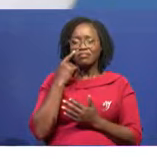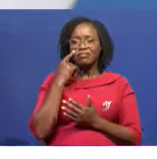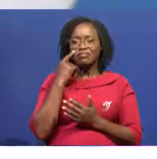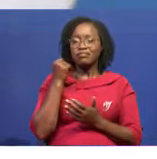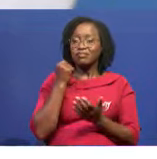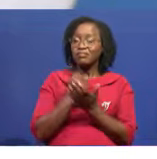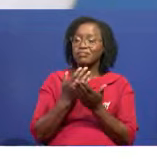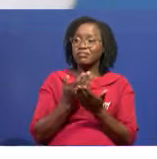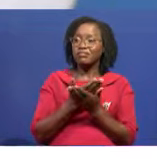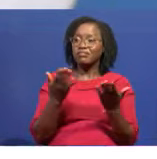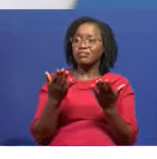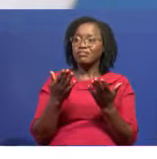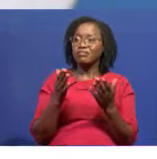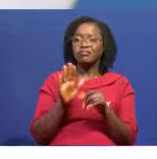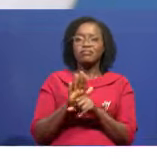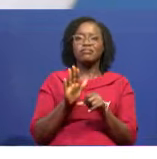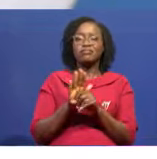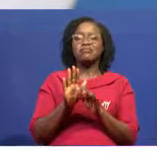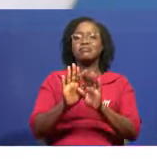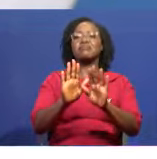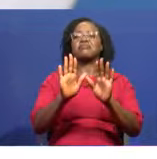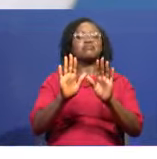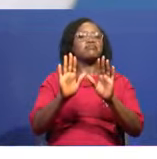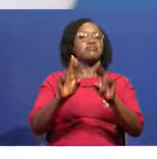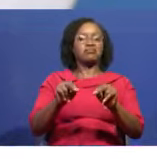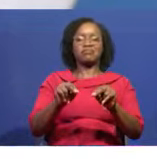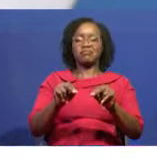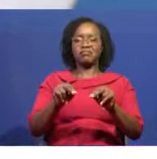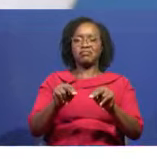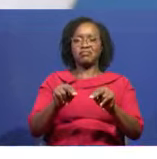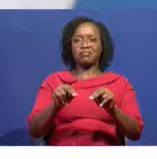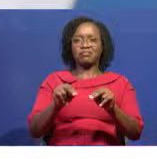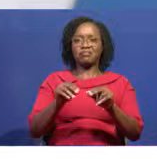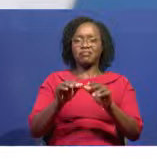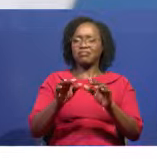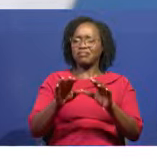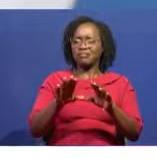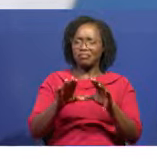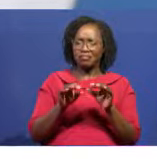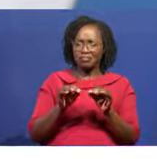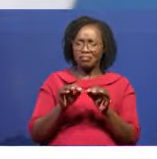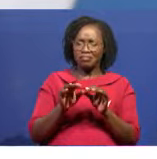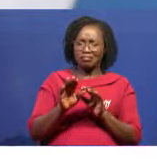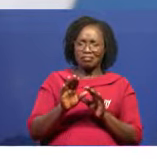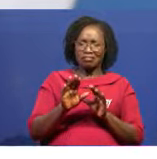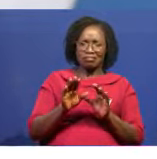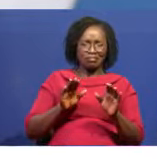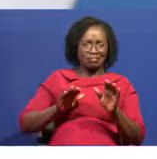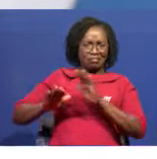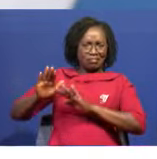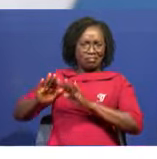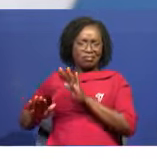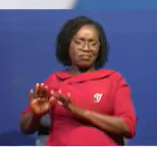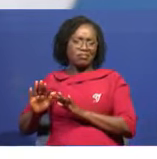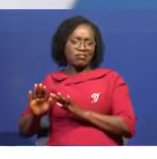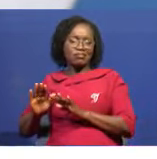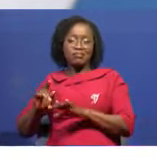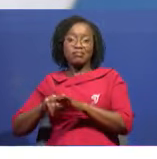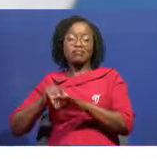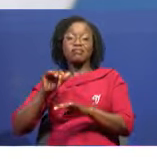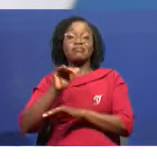Ombudsman's office is not receiving a lot of resistance, or we are not receiving a lot of pushback when we request